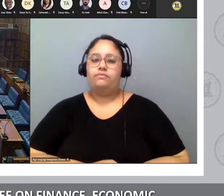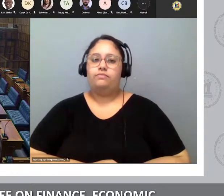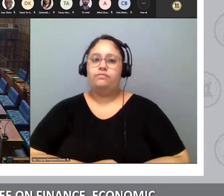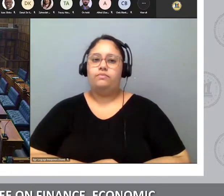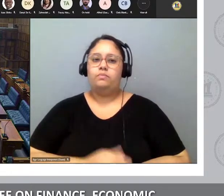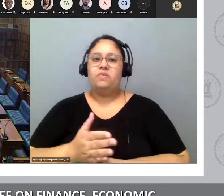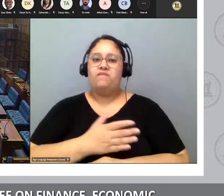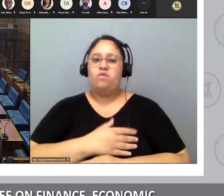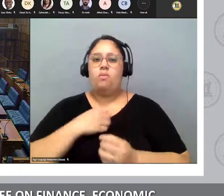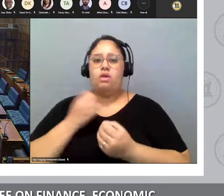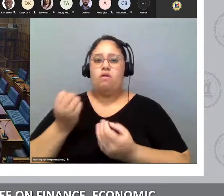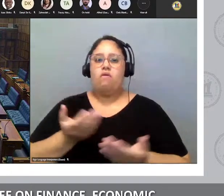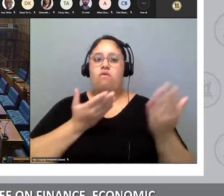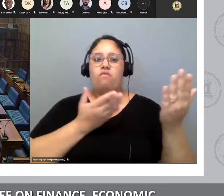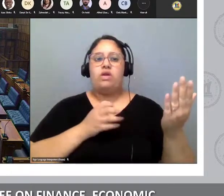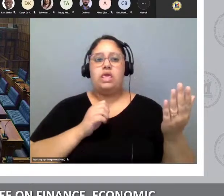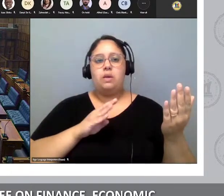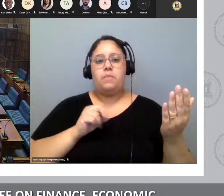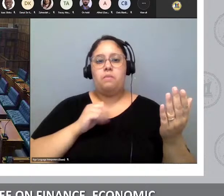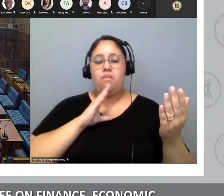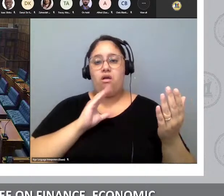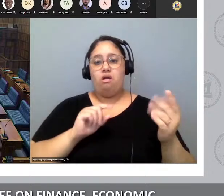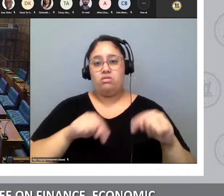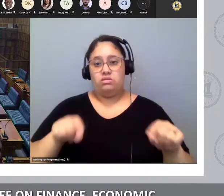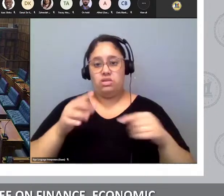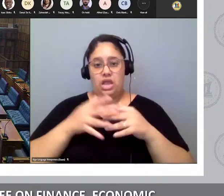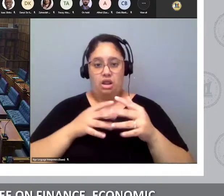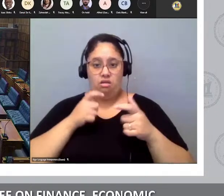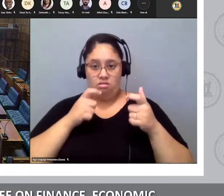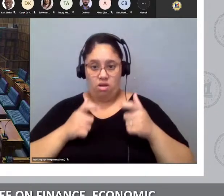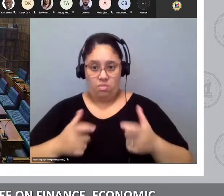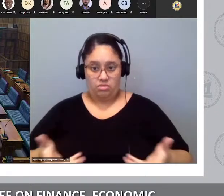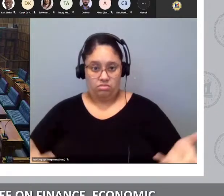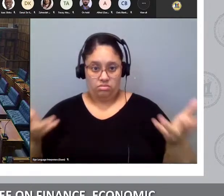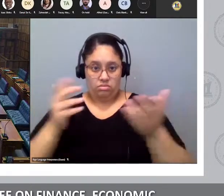back to Ian I'd just like to give Asar an opportunity to come in